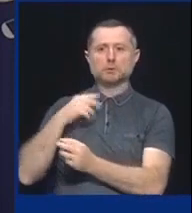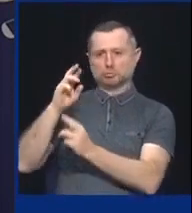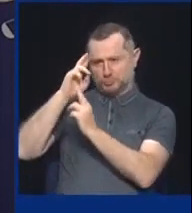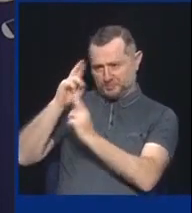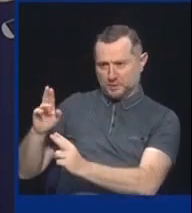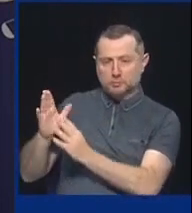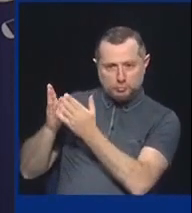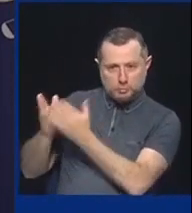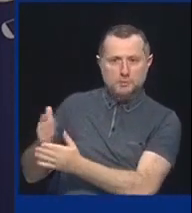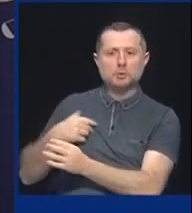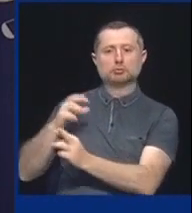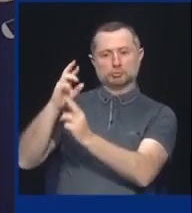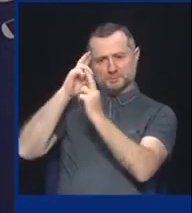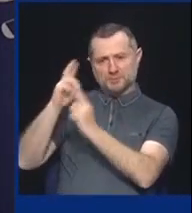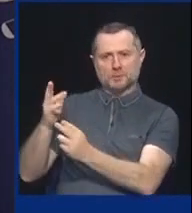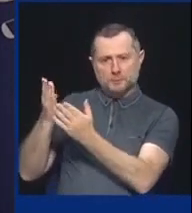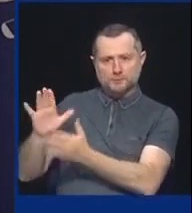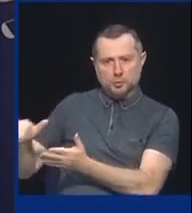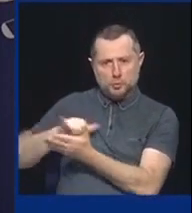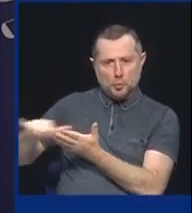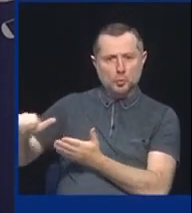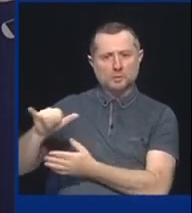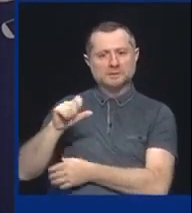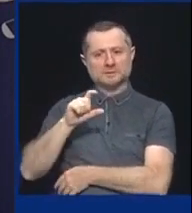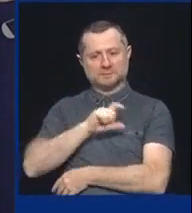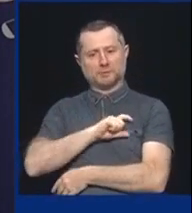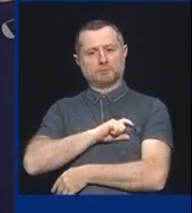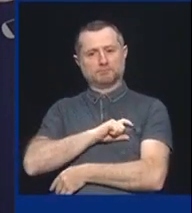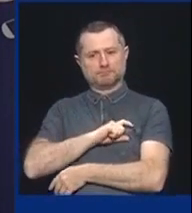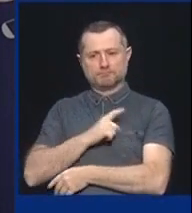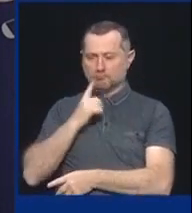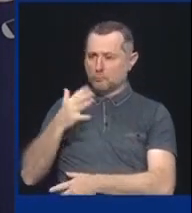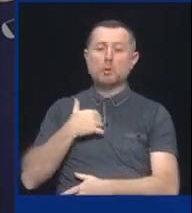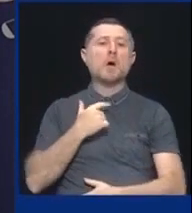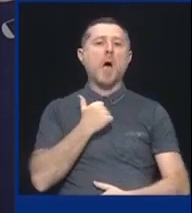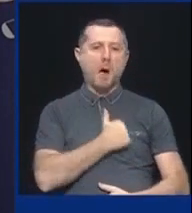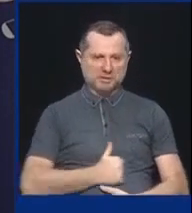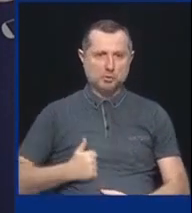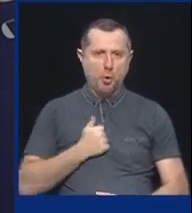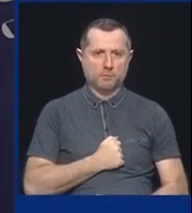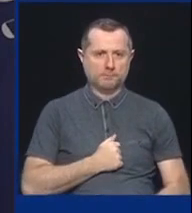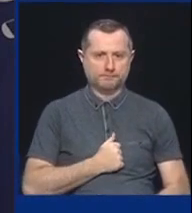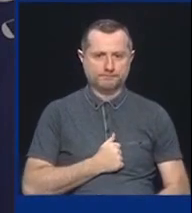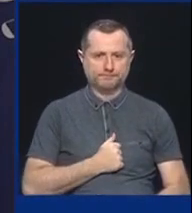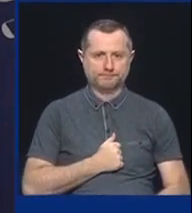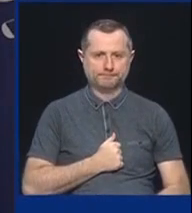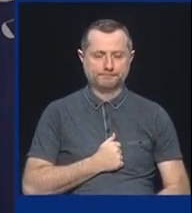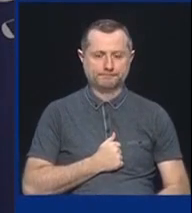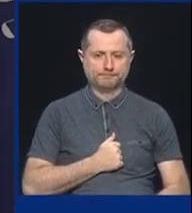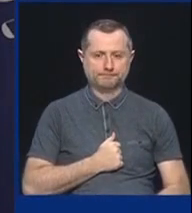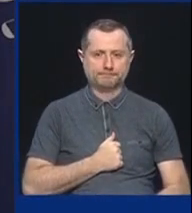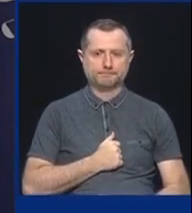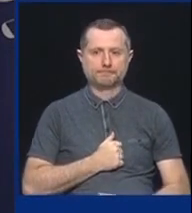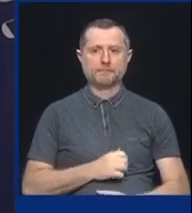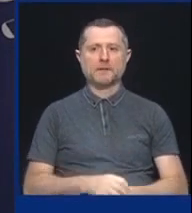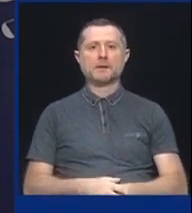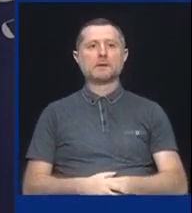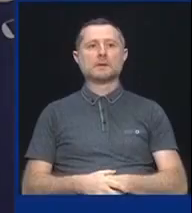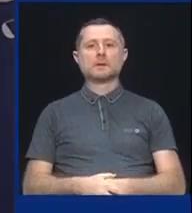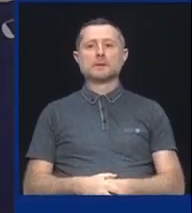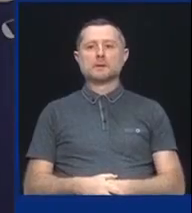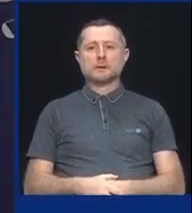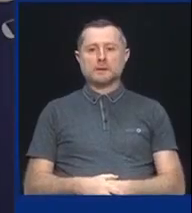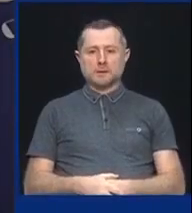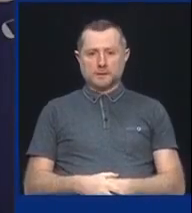for her and for the New York State Police. Now, obviously in a highly political matter like